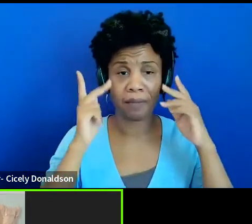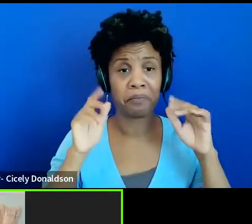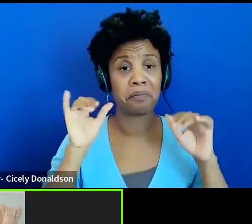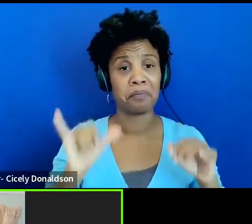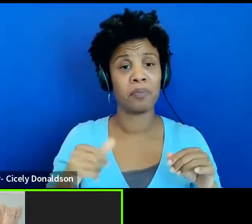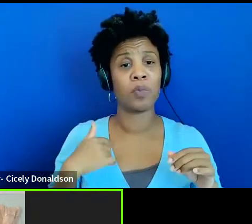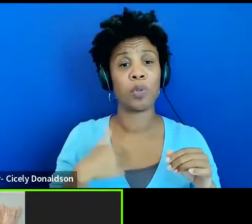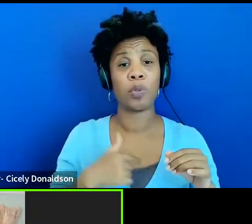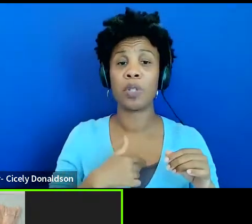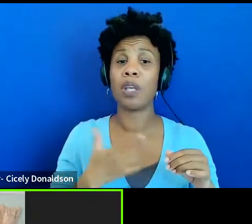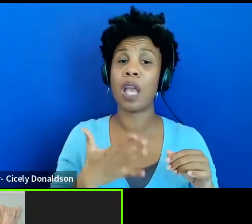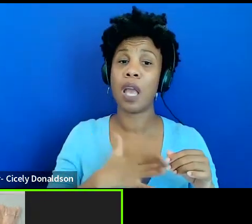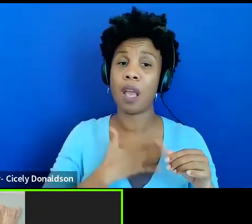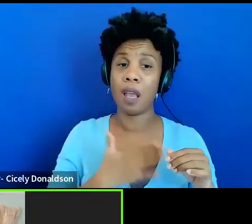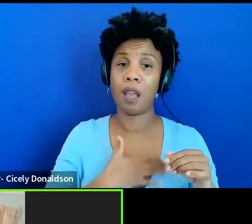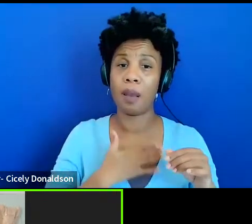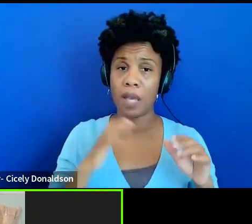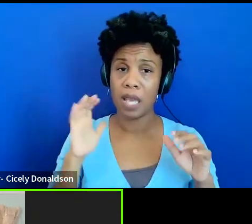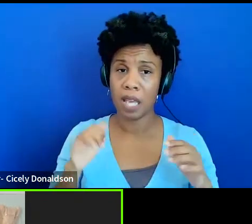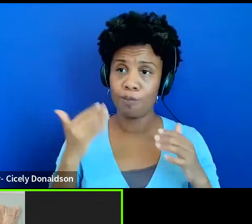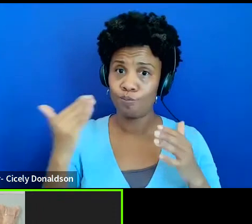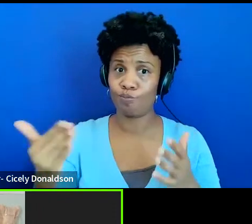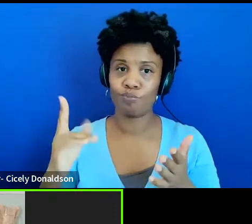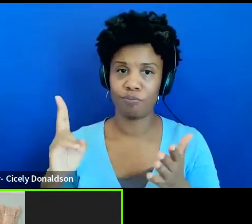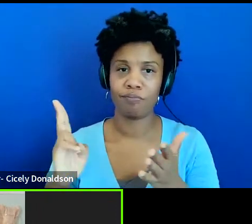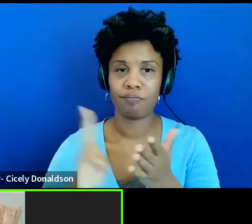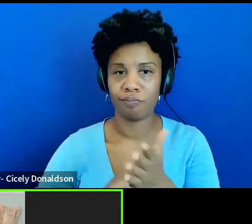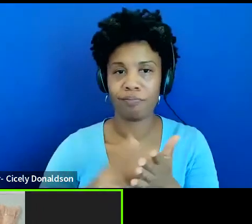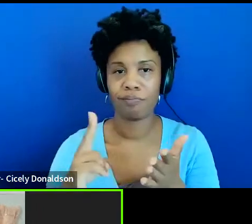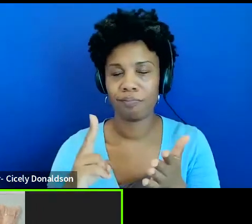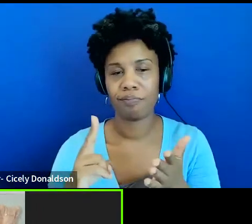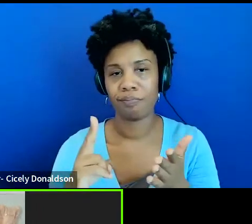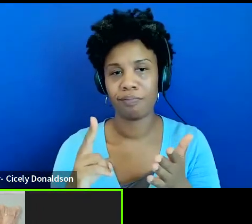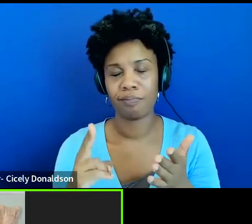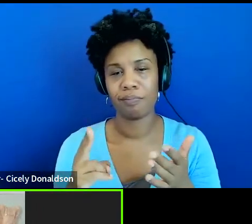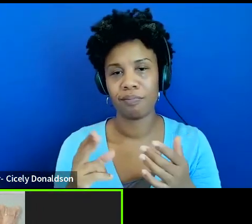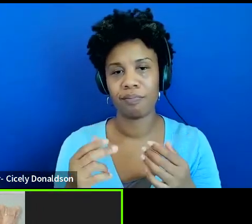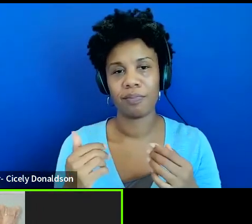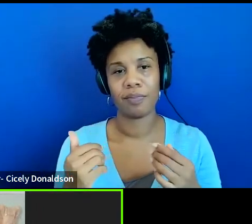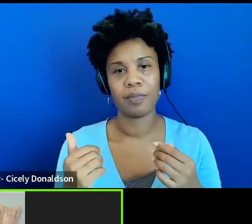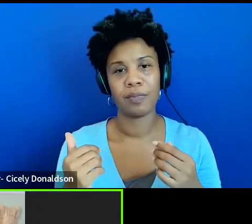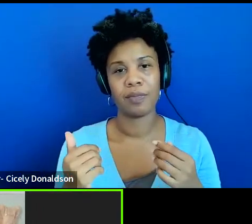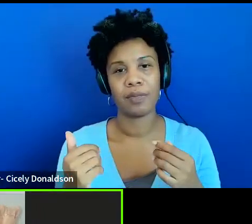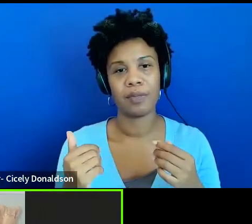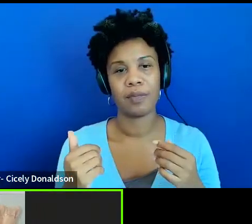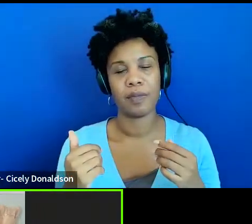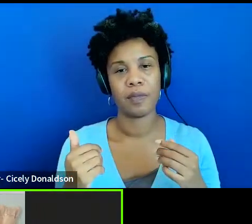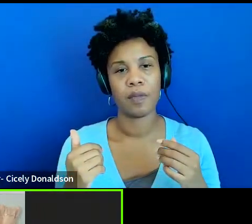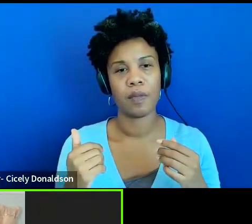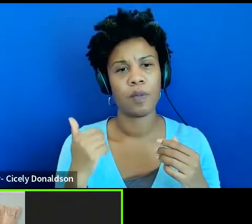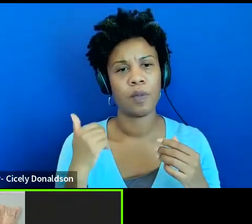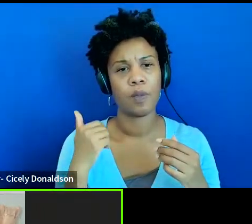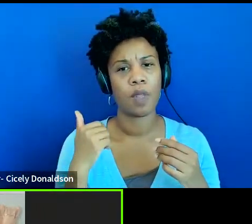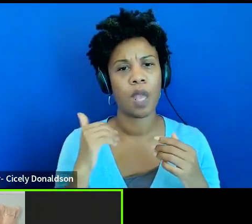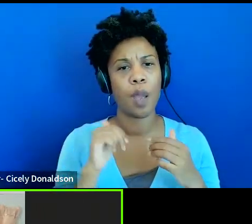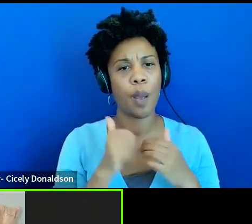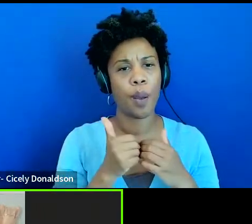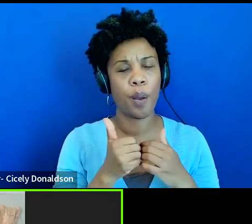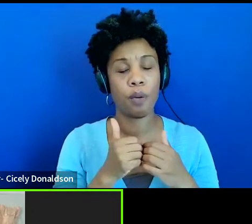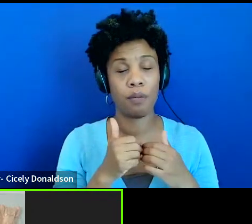And we were grateful that this happened because there was a great deal of advocacy by our